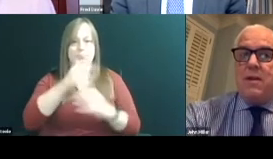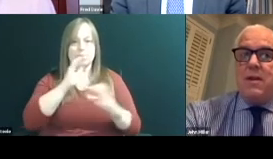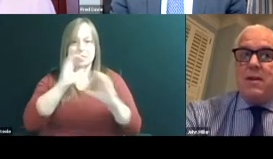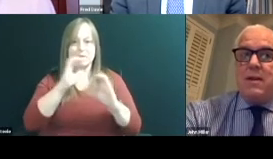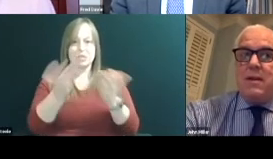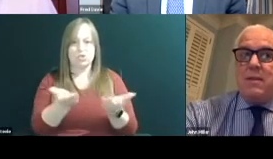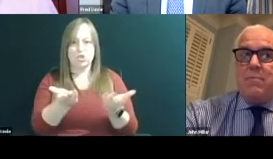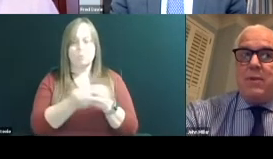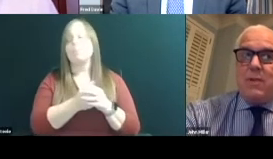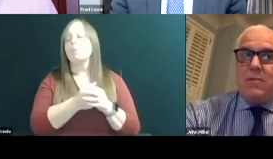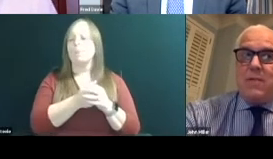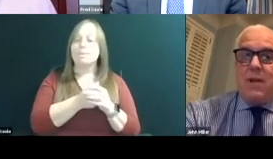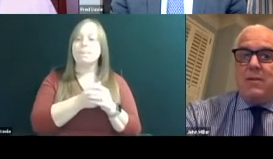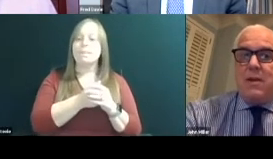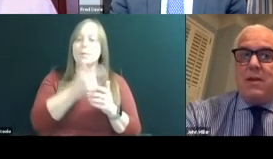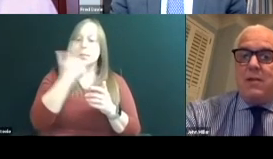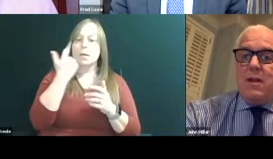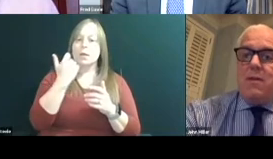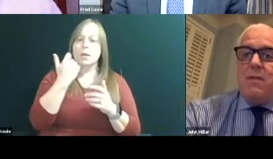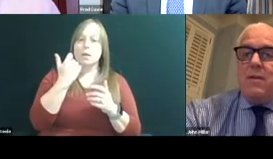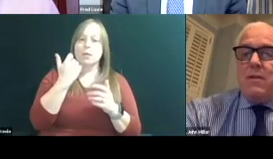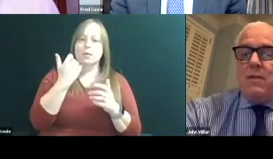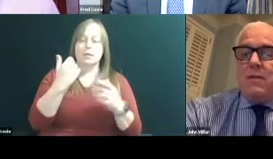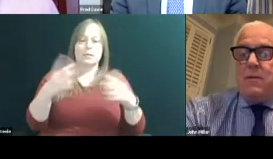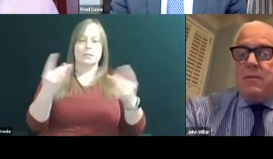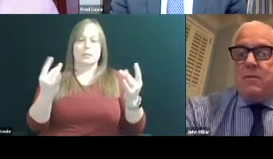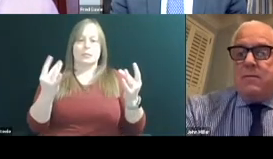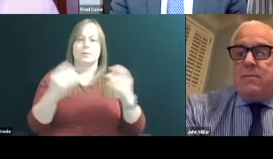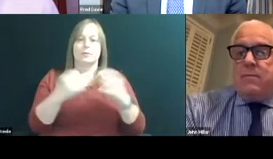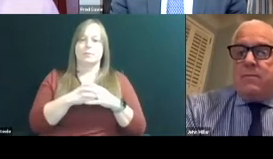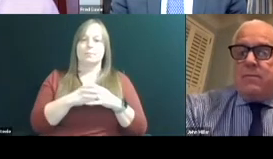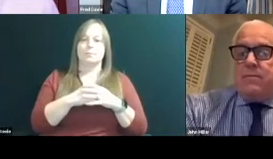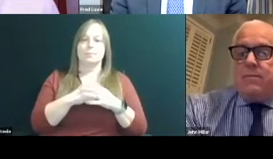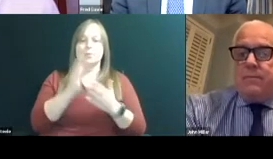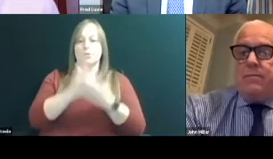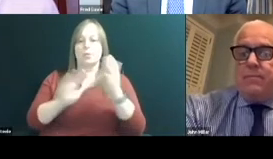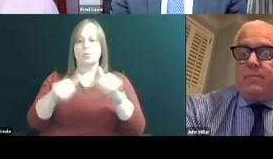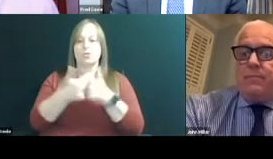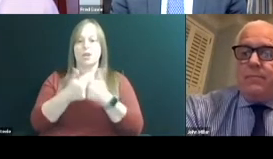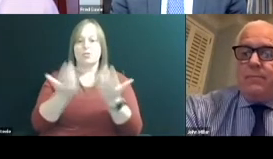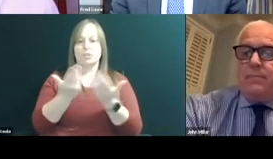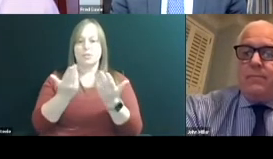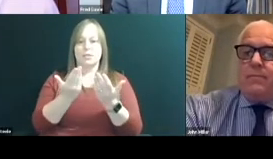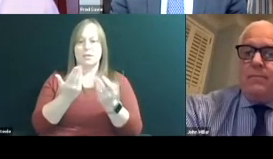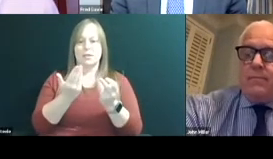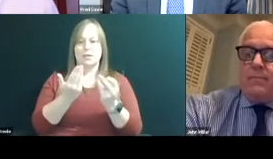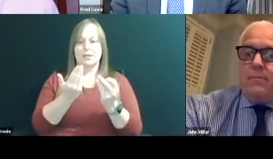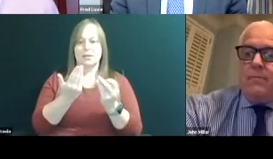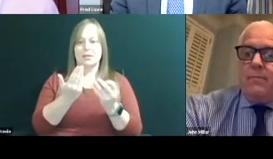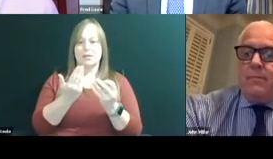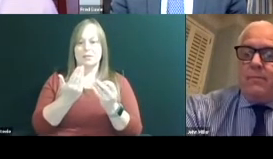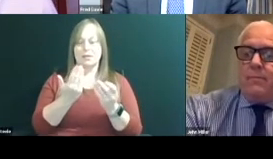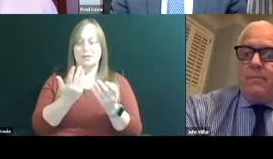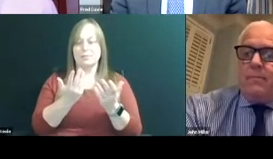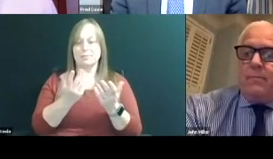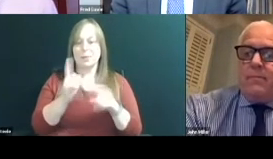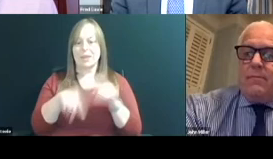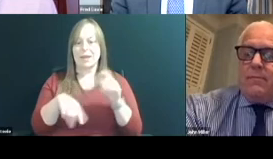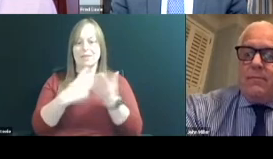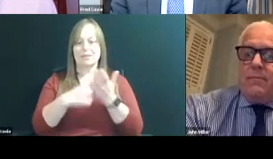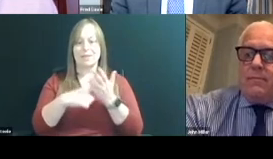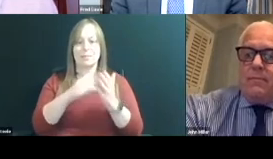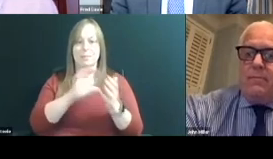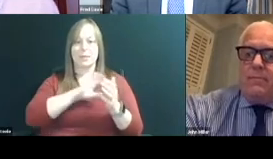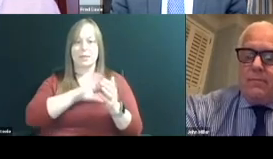here because of the hostilities there. Well, there are challenges here that we won't unpack in this discussion about the